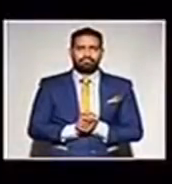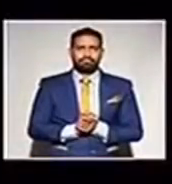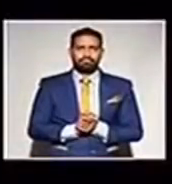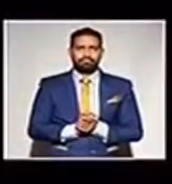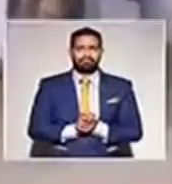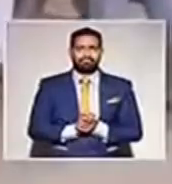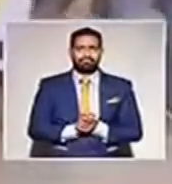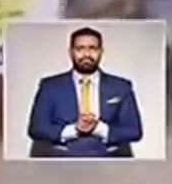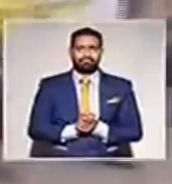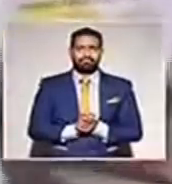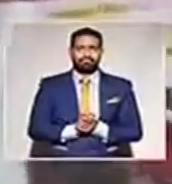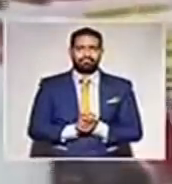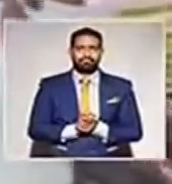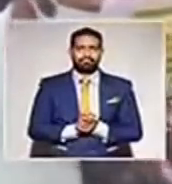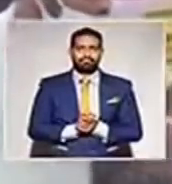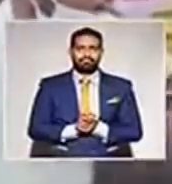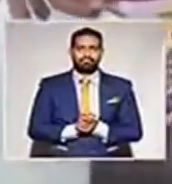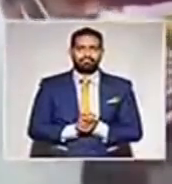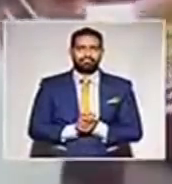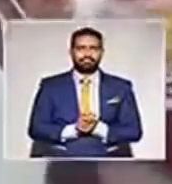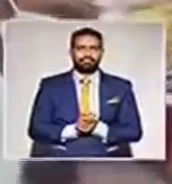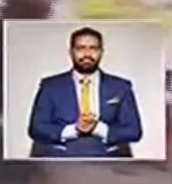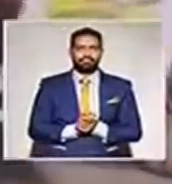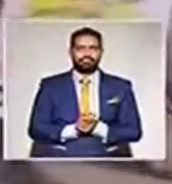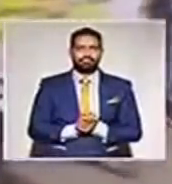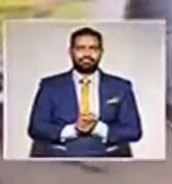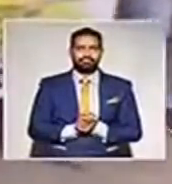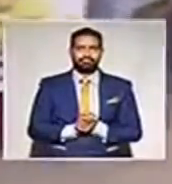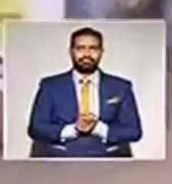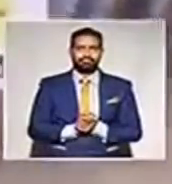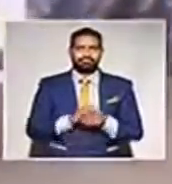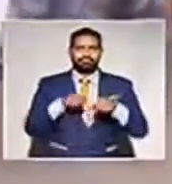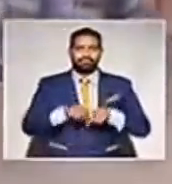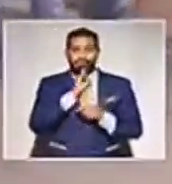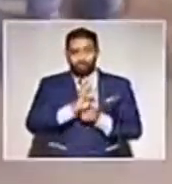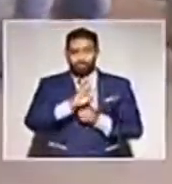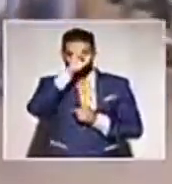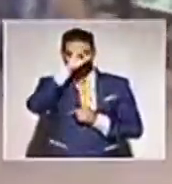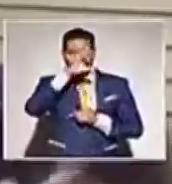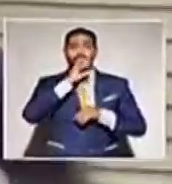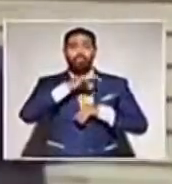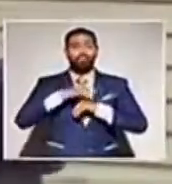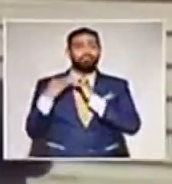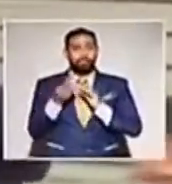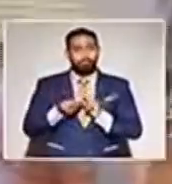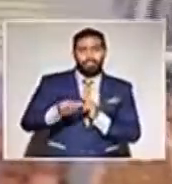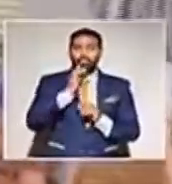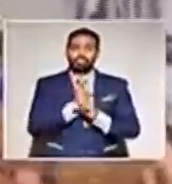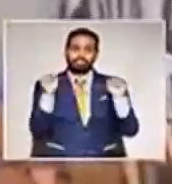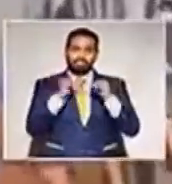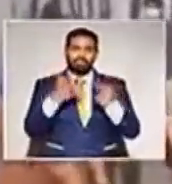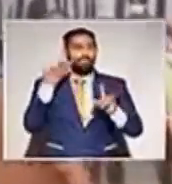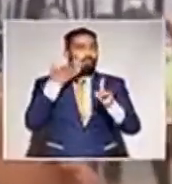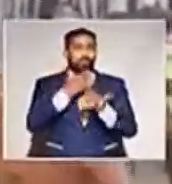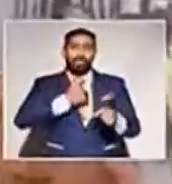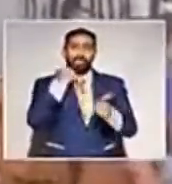A protest was organized at the Kunagala town this afternoon. The protesters criticized the government for failing to resolve the problem.